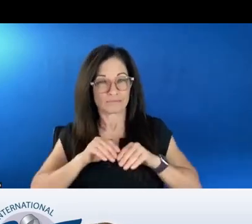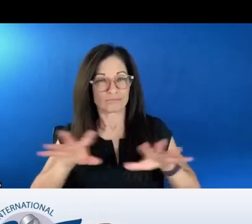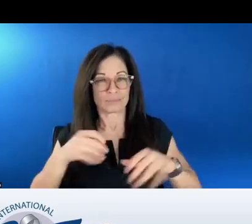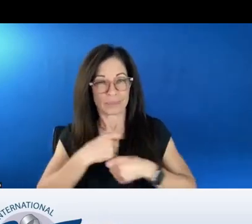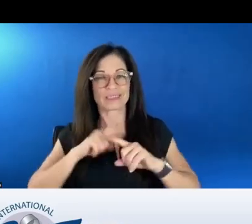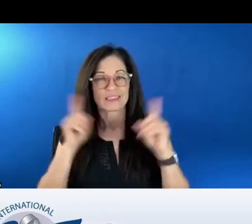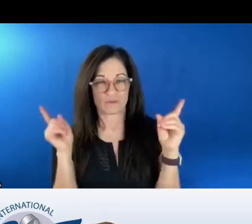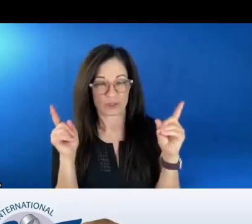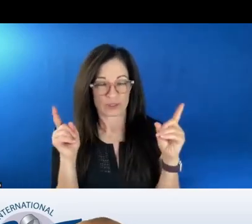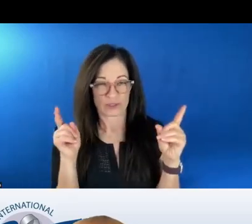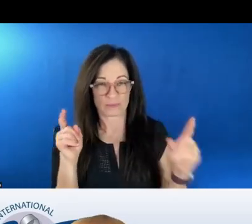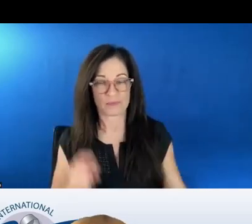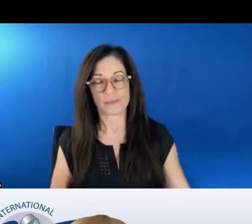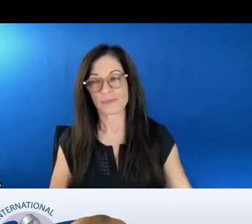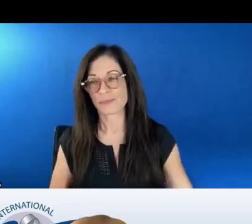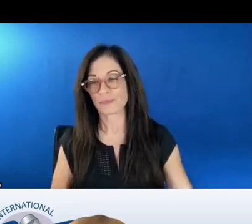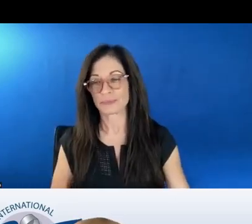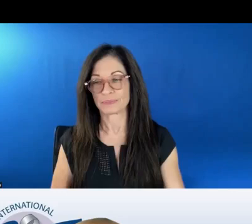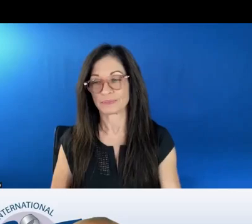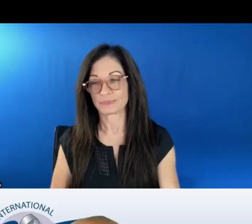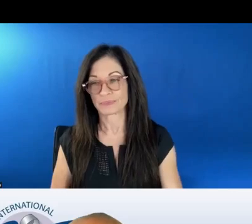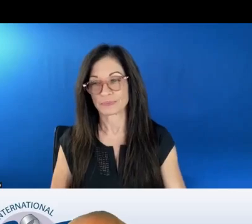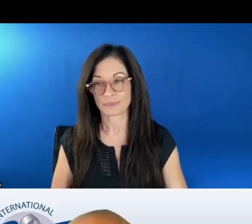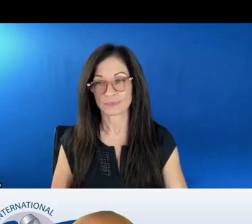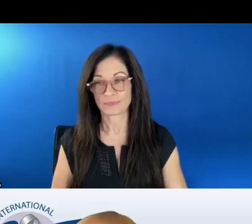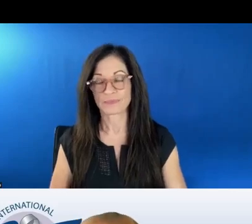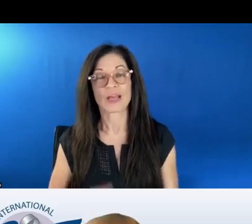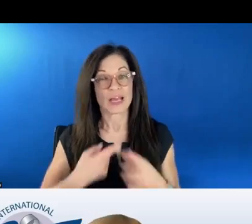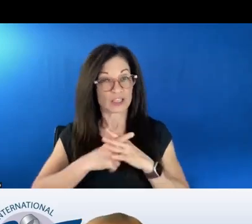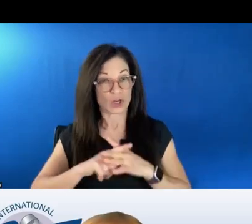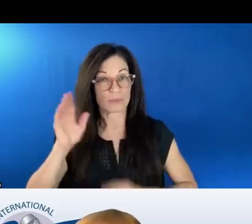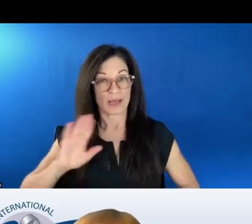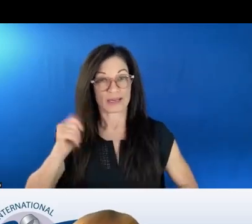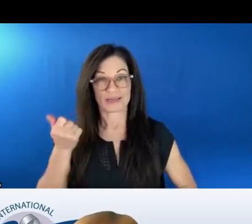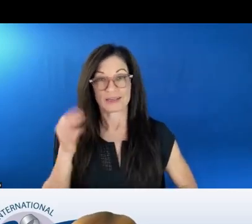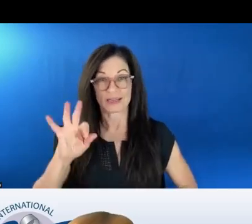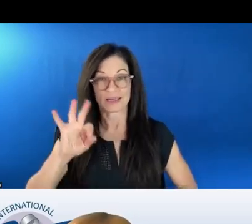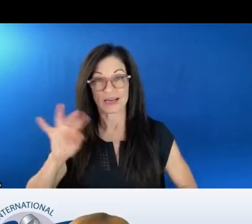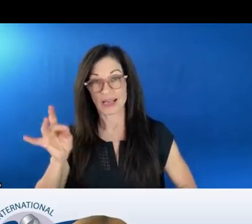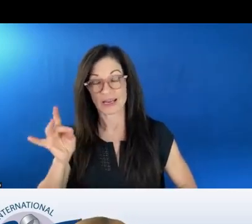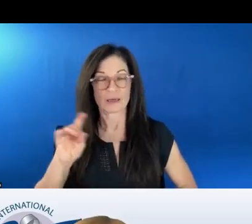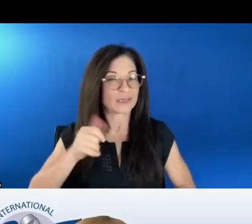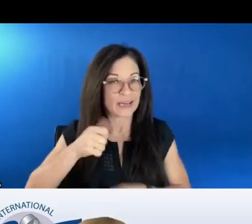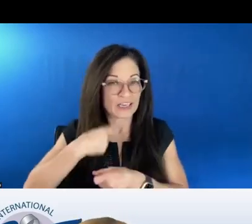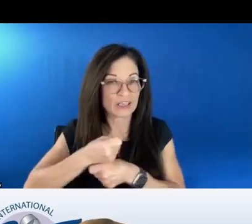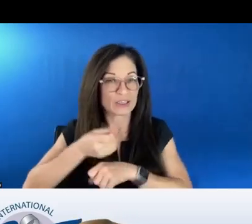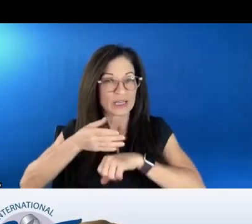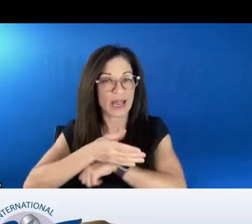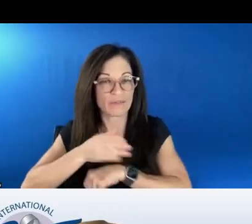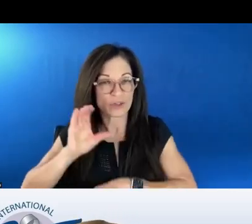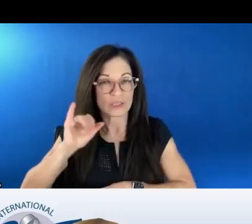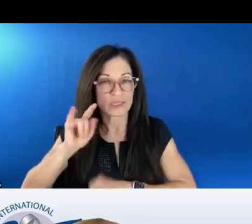difference. It started for us back in 1998, so 10 years after CIT was developed